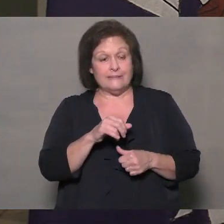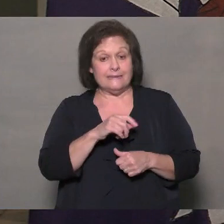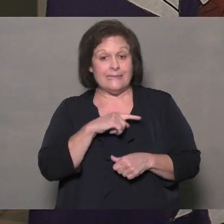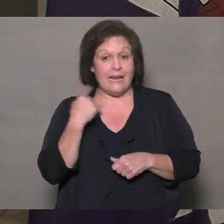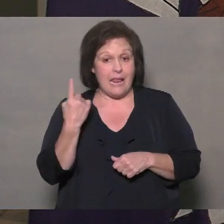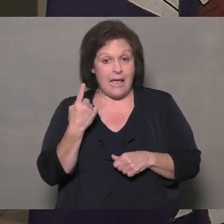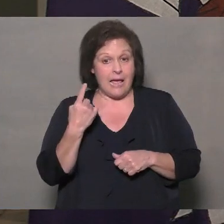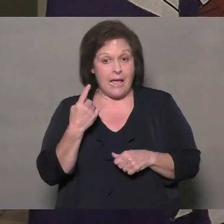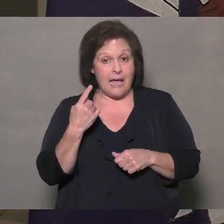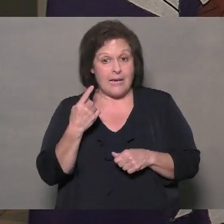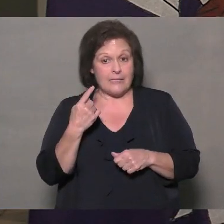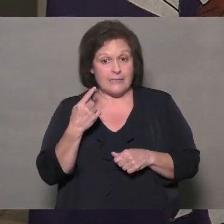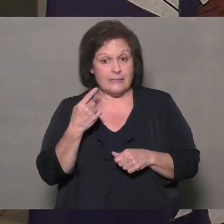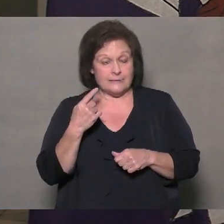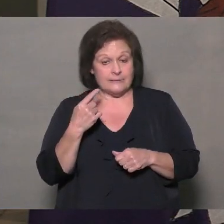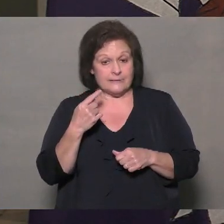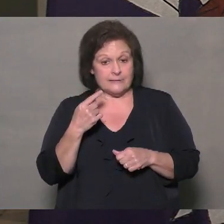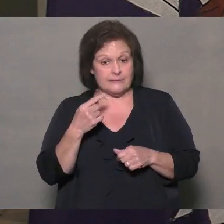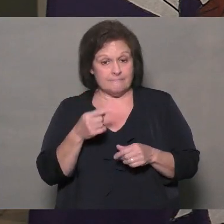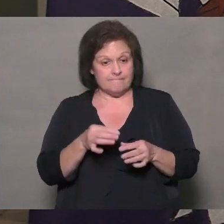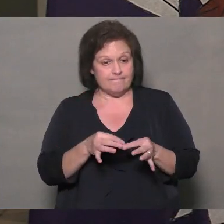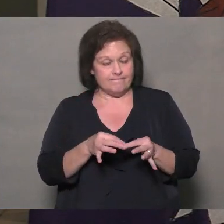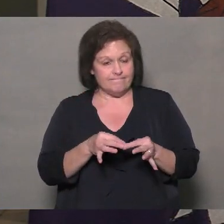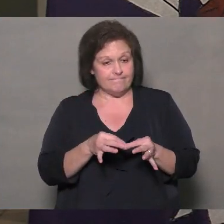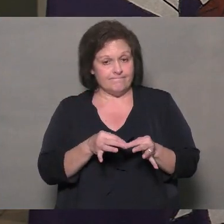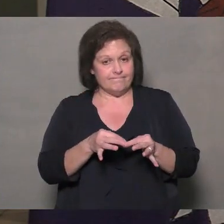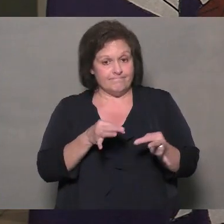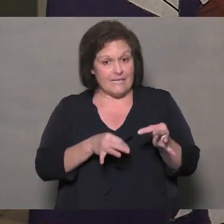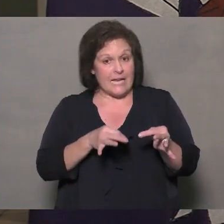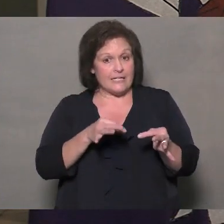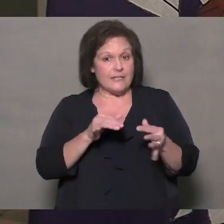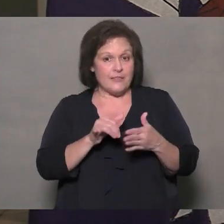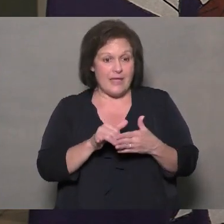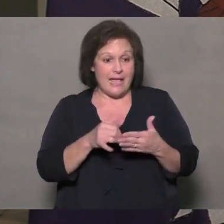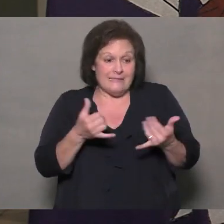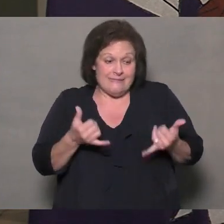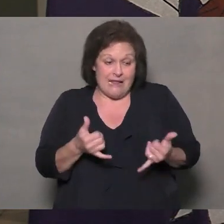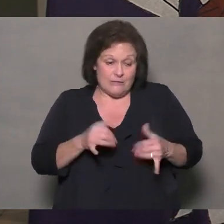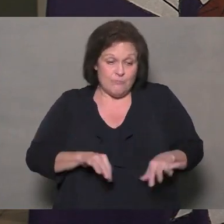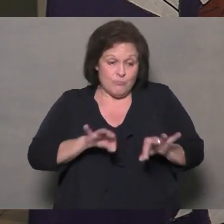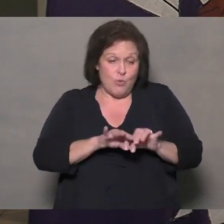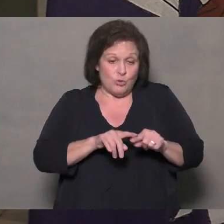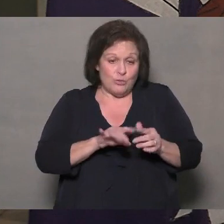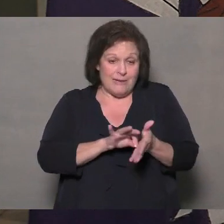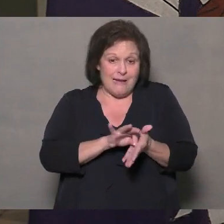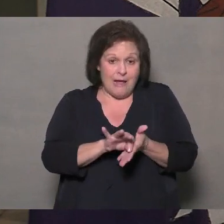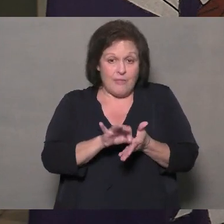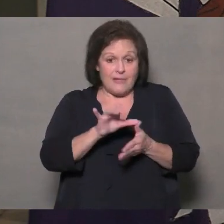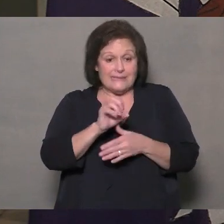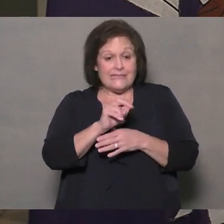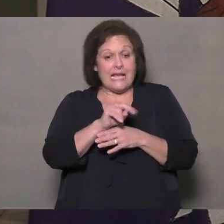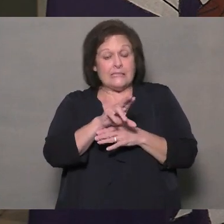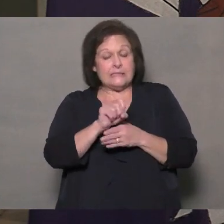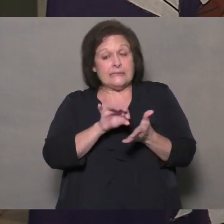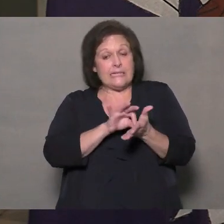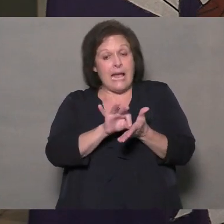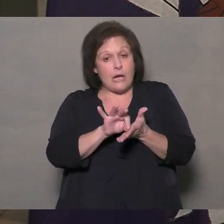it was moved up by the federal government, so the time to be counted is right now. The census count will determine